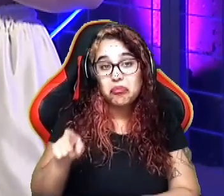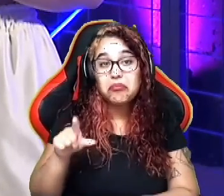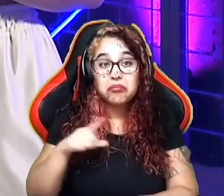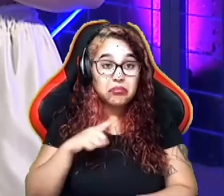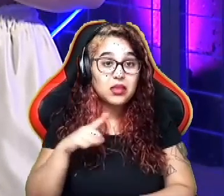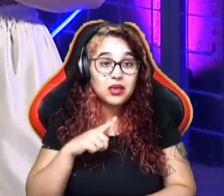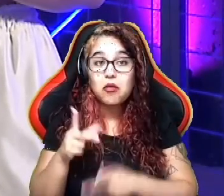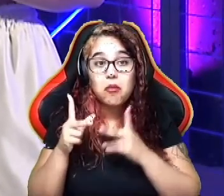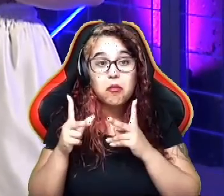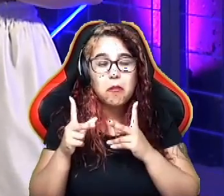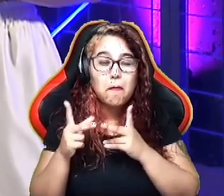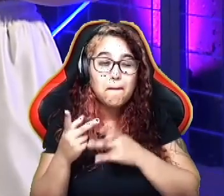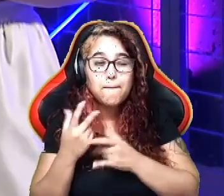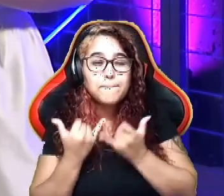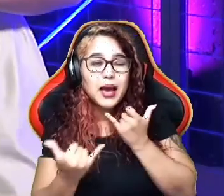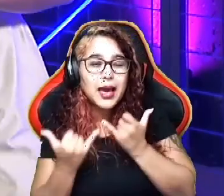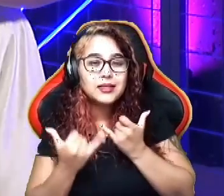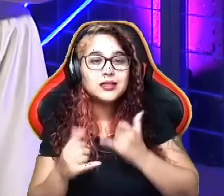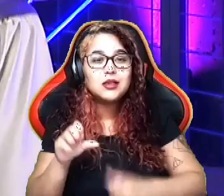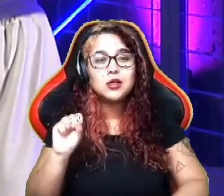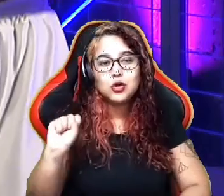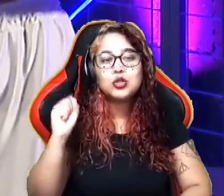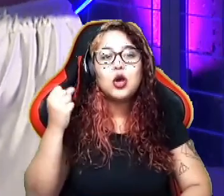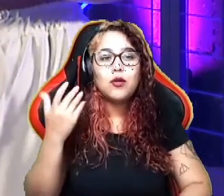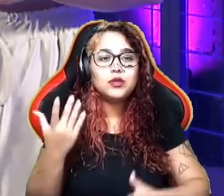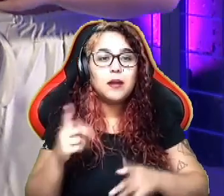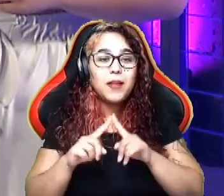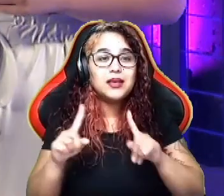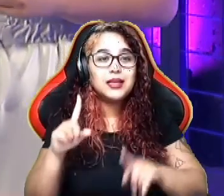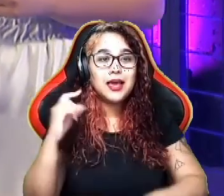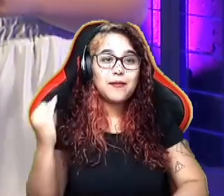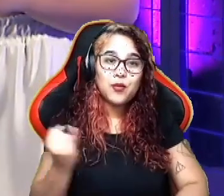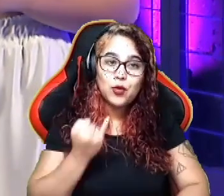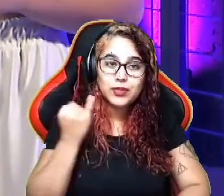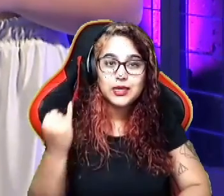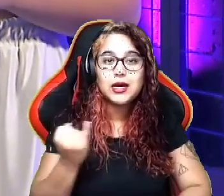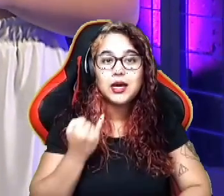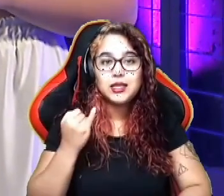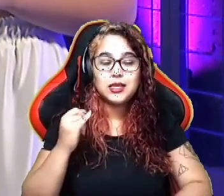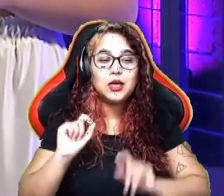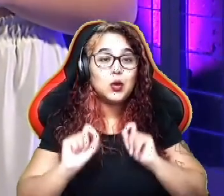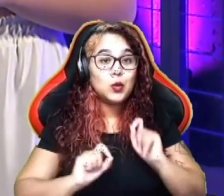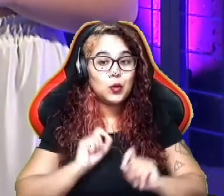running basically the same software. But it's important